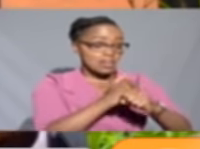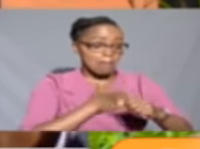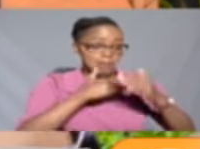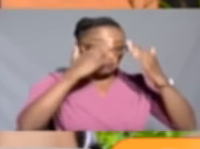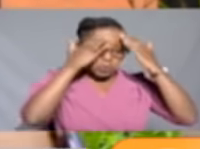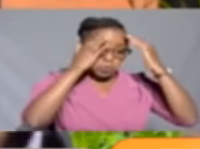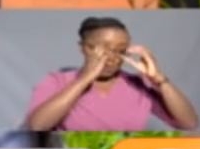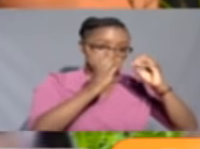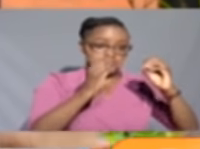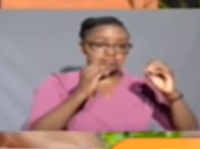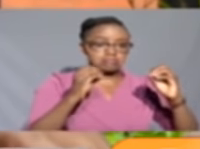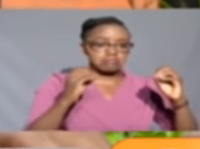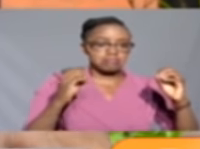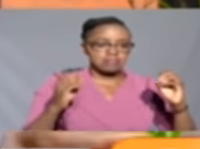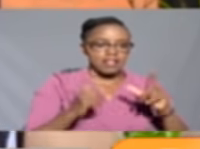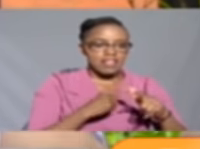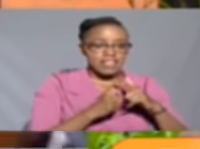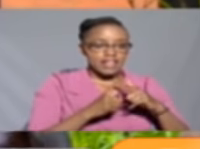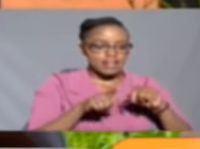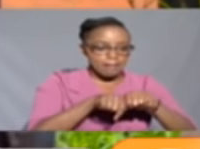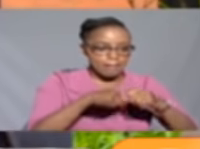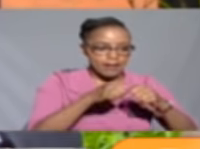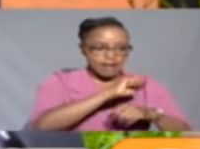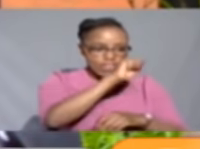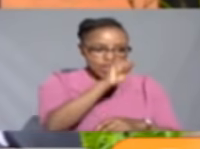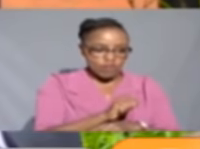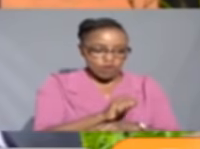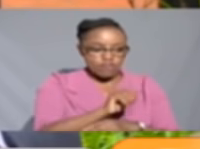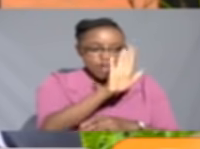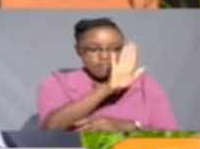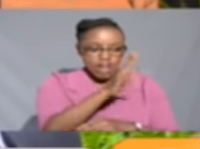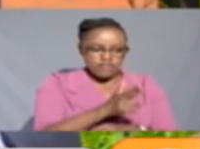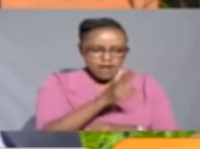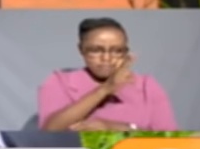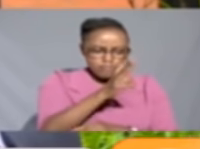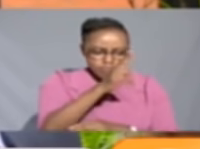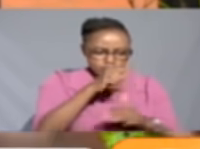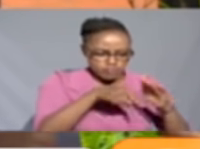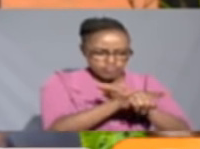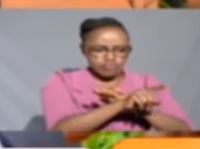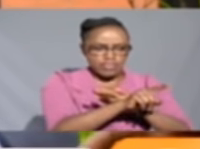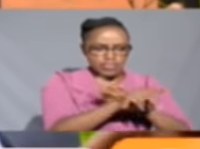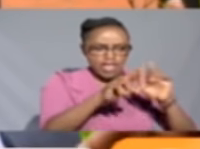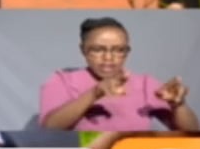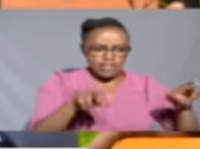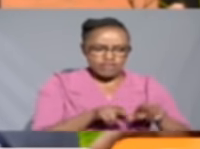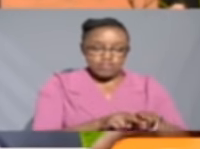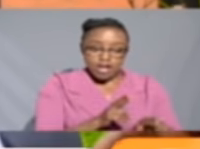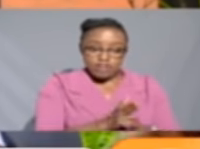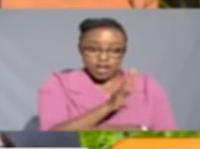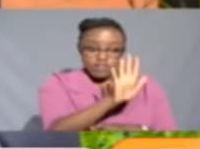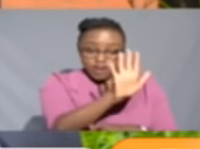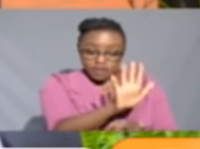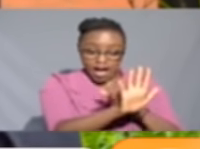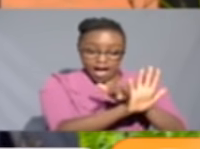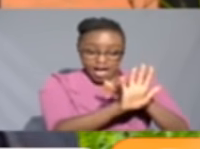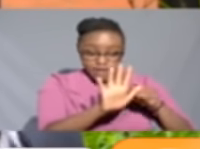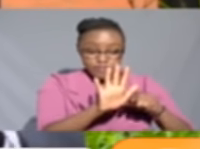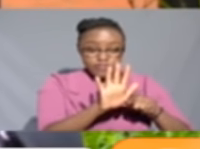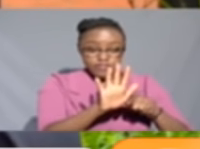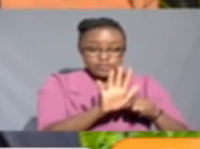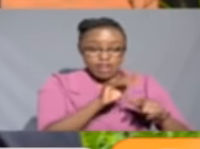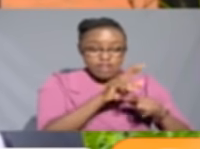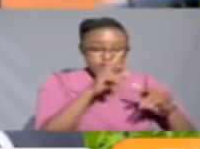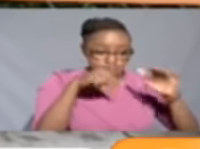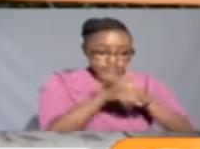know. They eventually break the door. 5 guns blazing into the room. Guns drawn. 5 of them